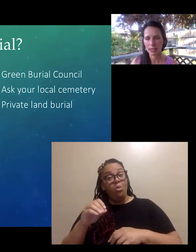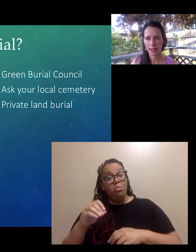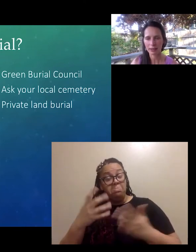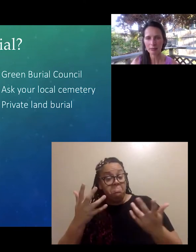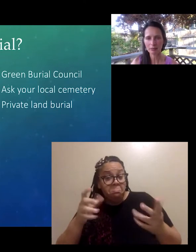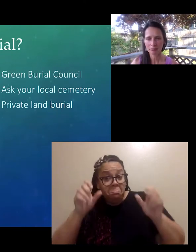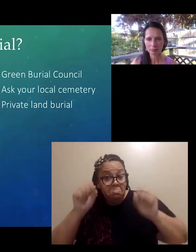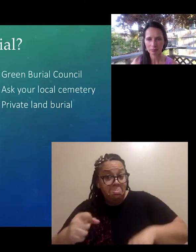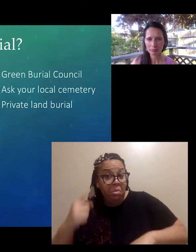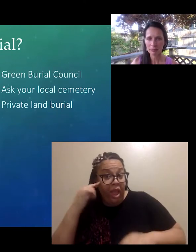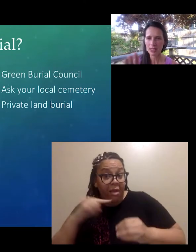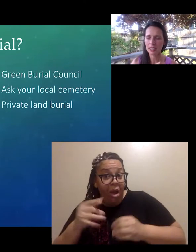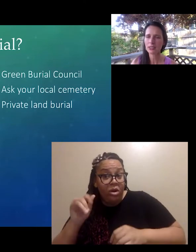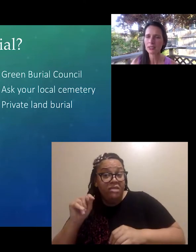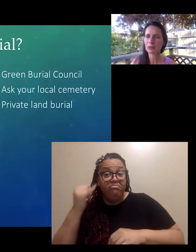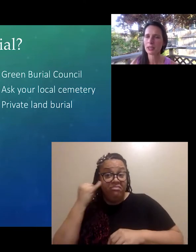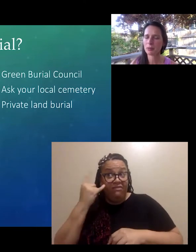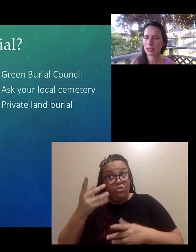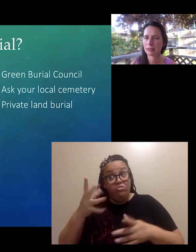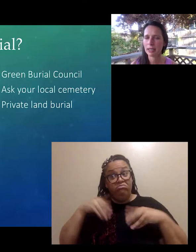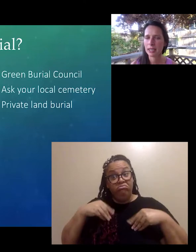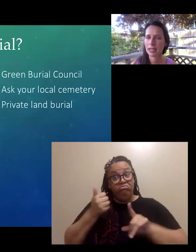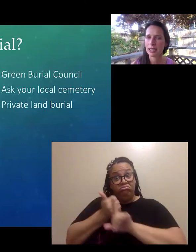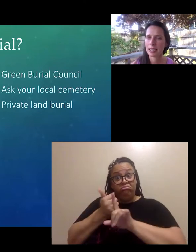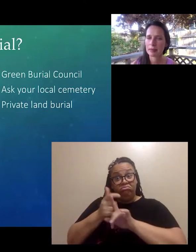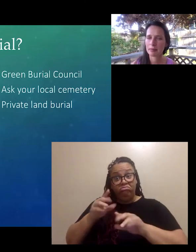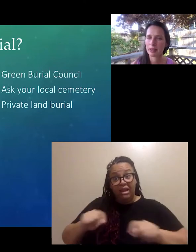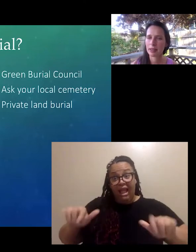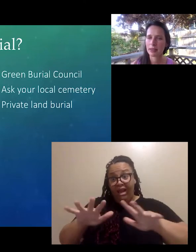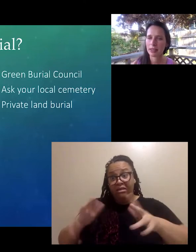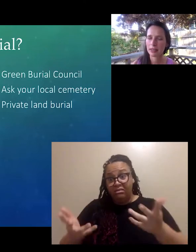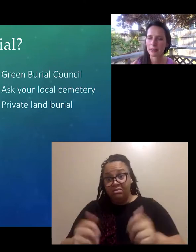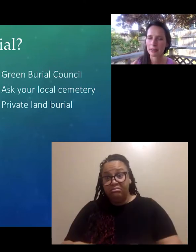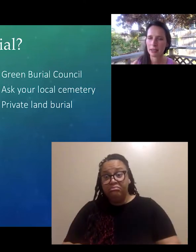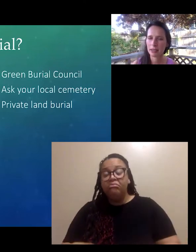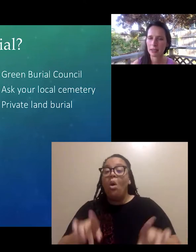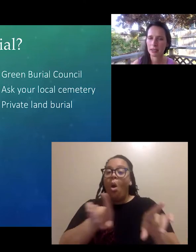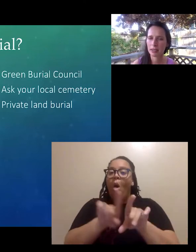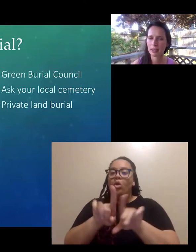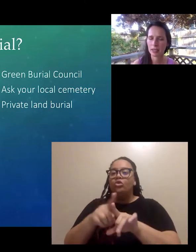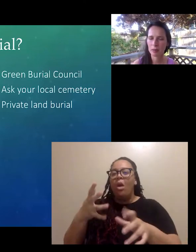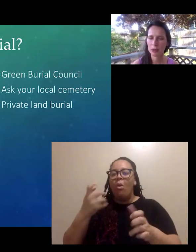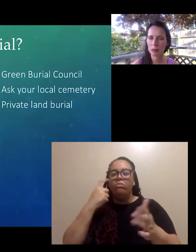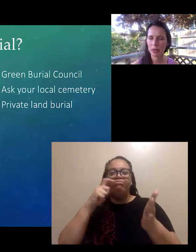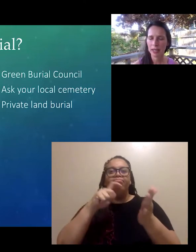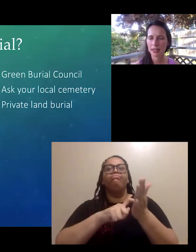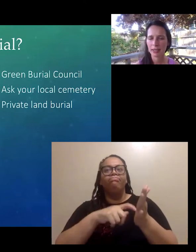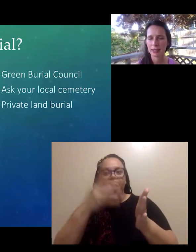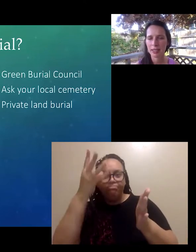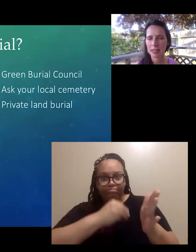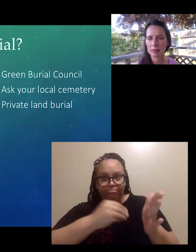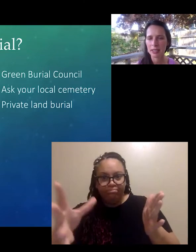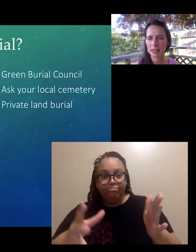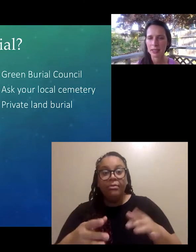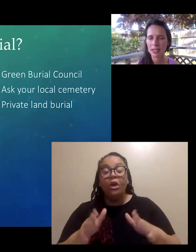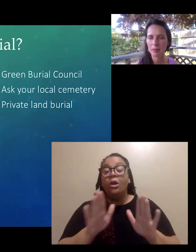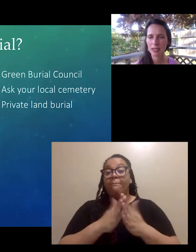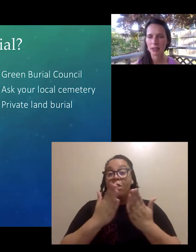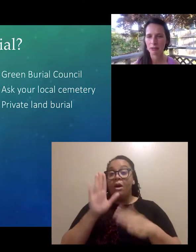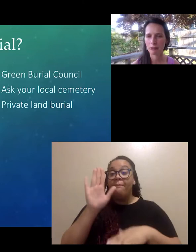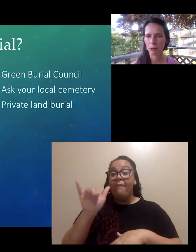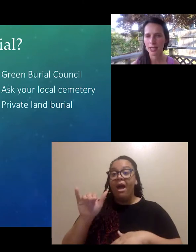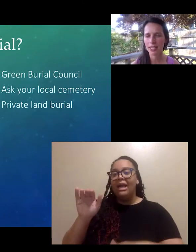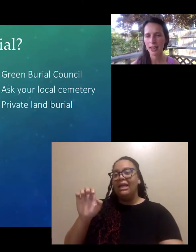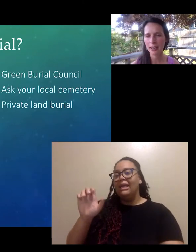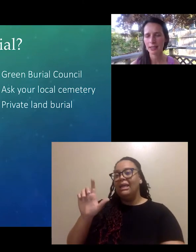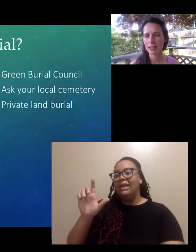your reality. I also wanted to point out, um, there is a book by, um, Elizabeth